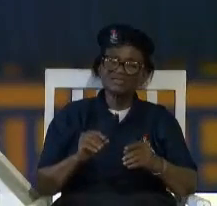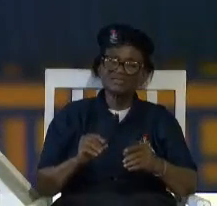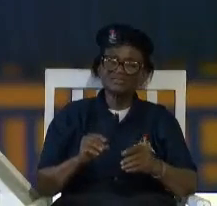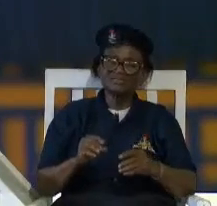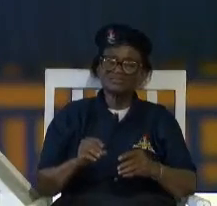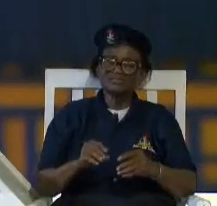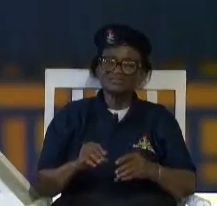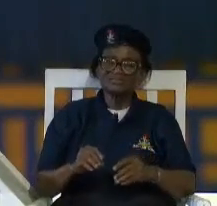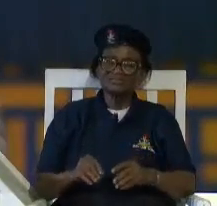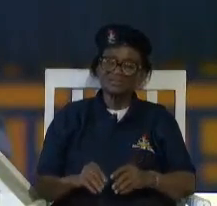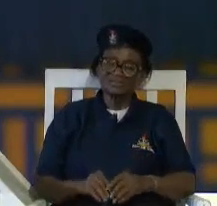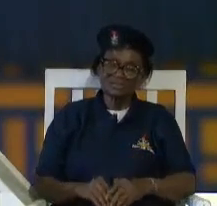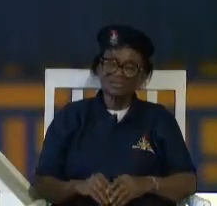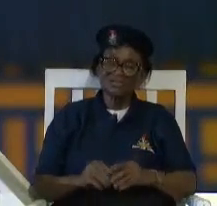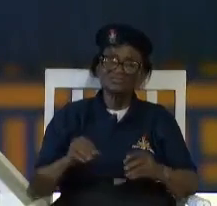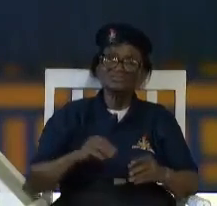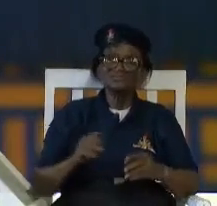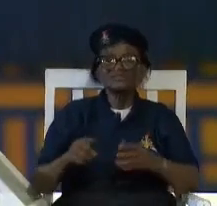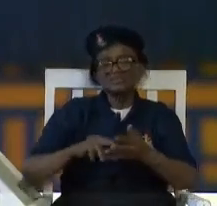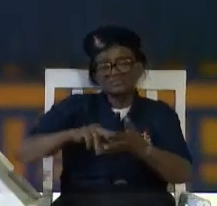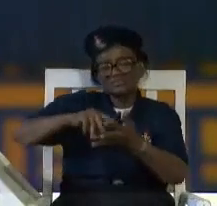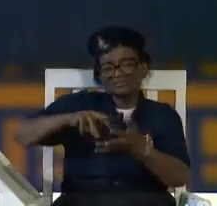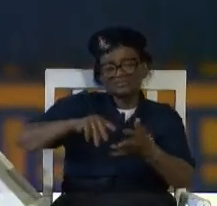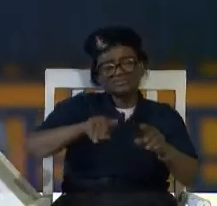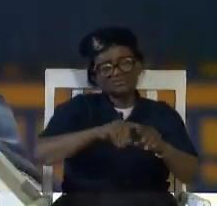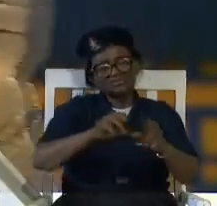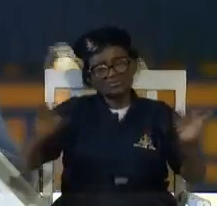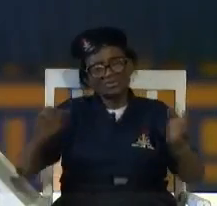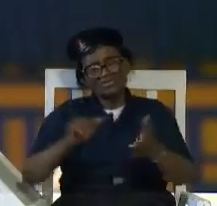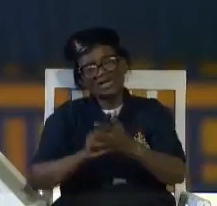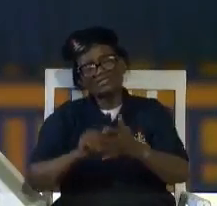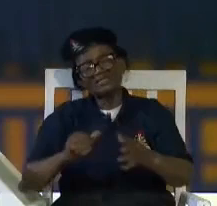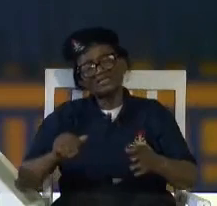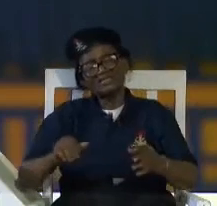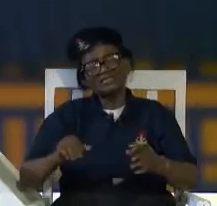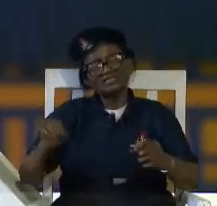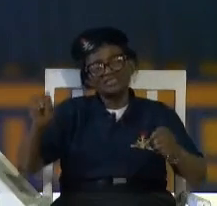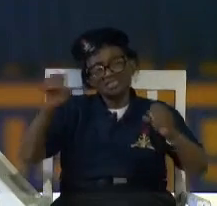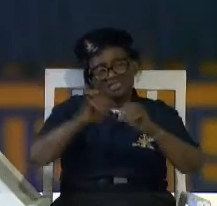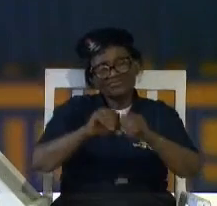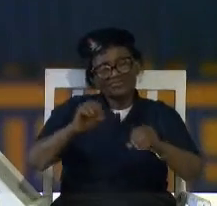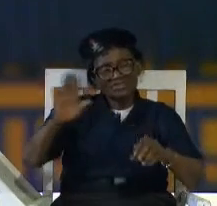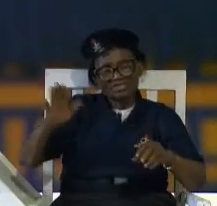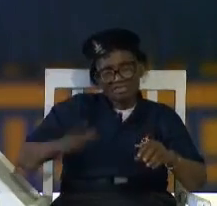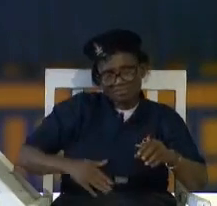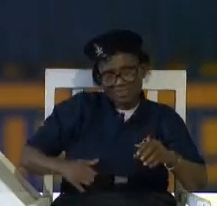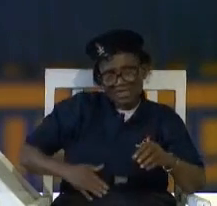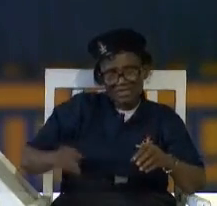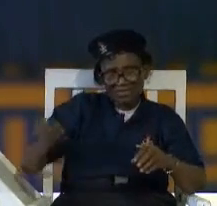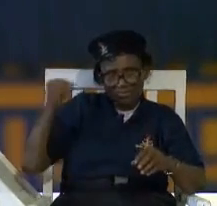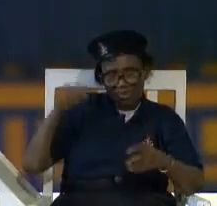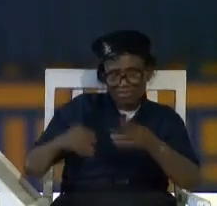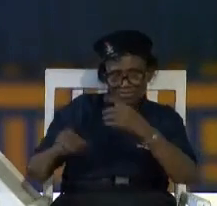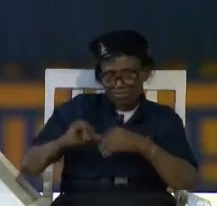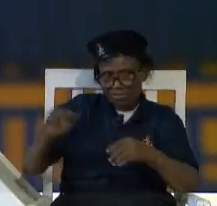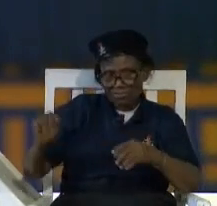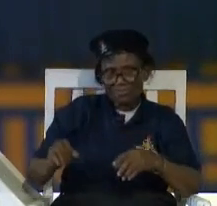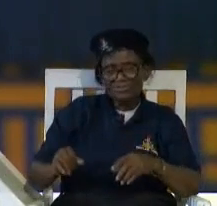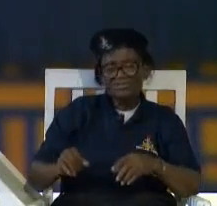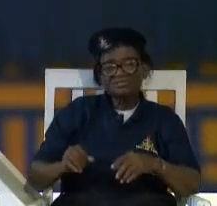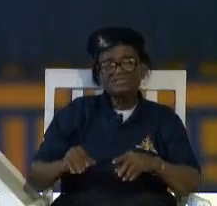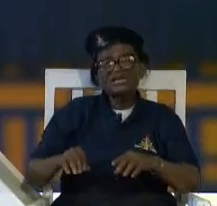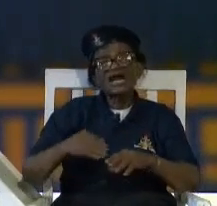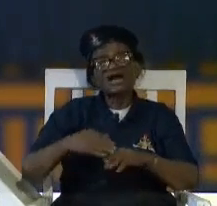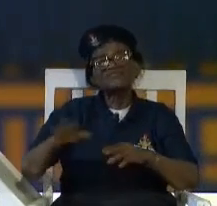Dancing so much that even his belly was coming out of his robes.